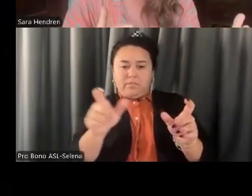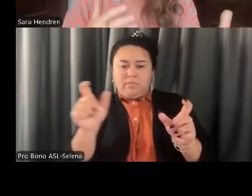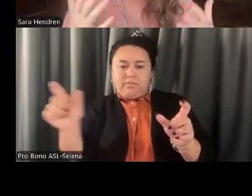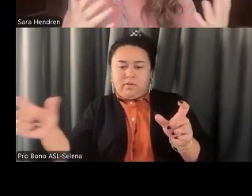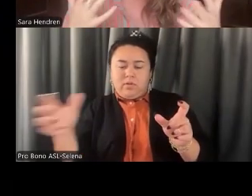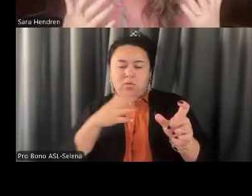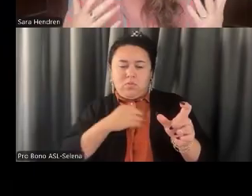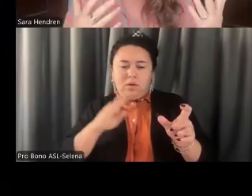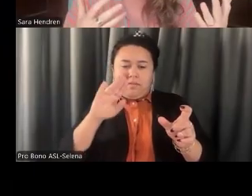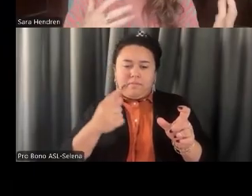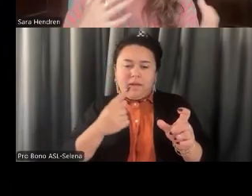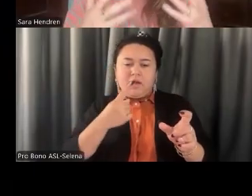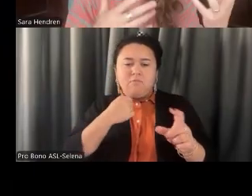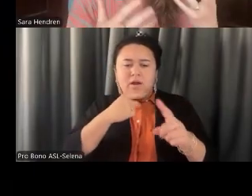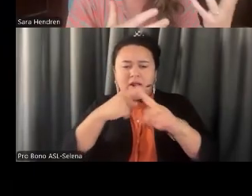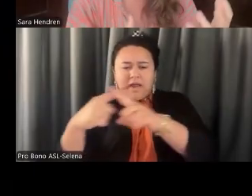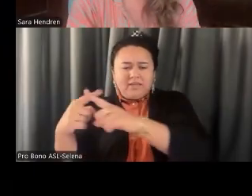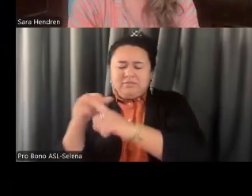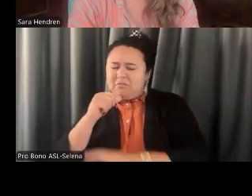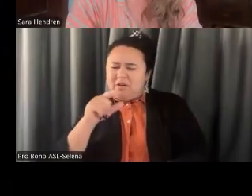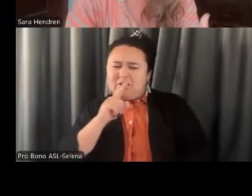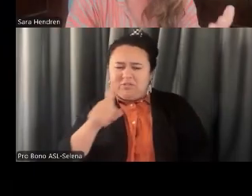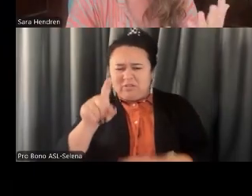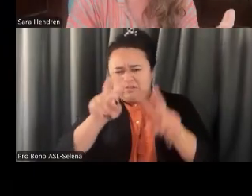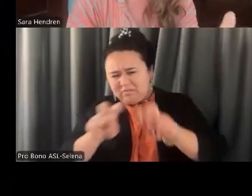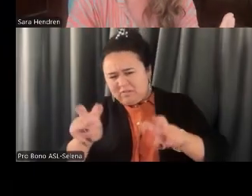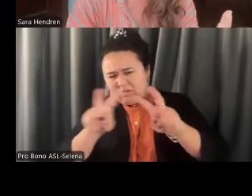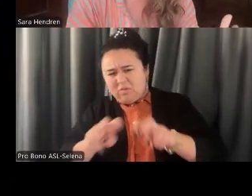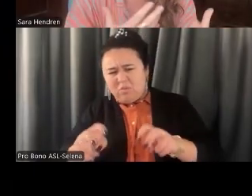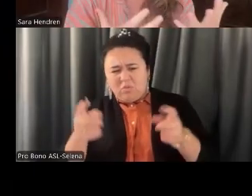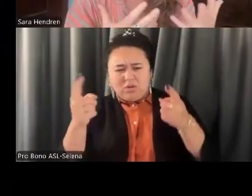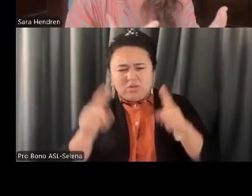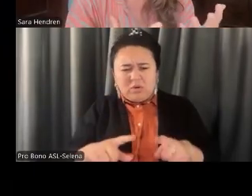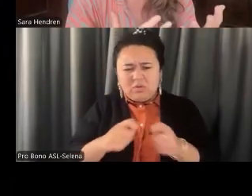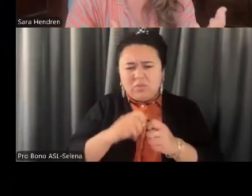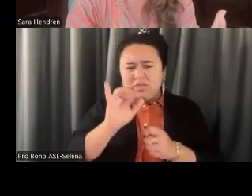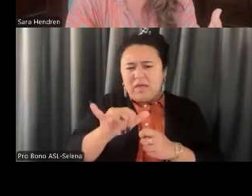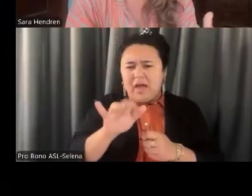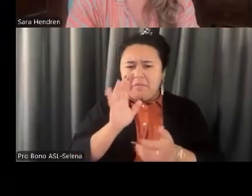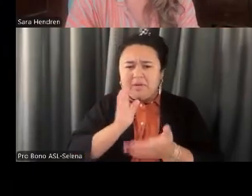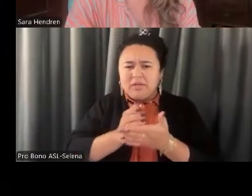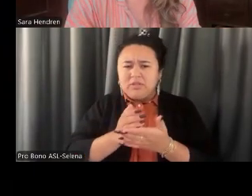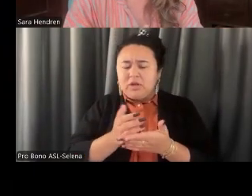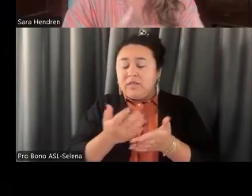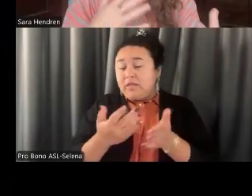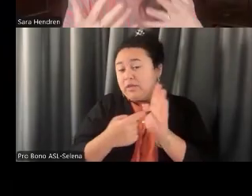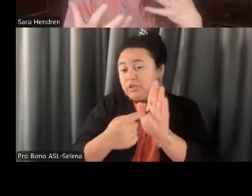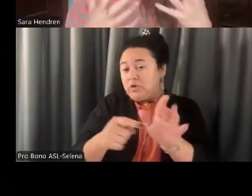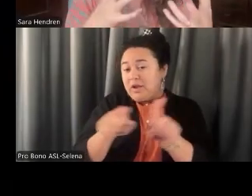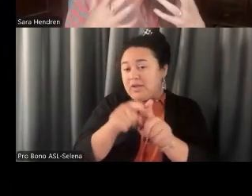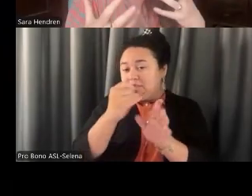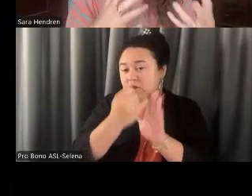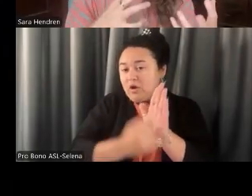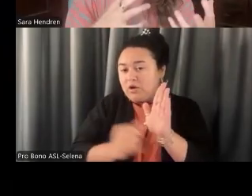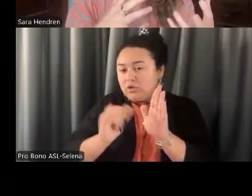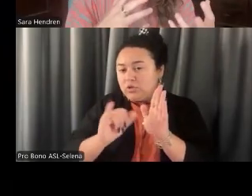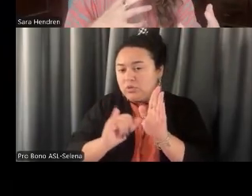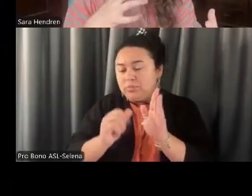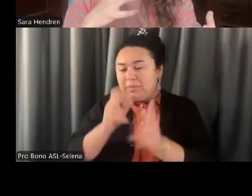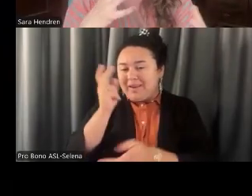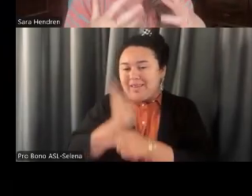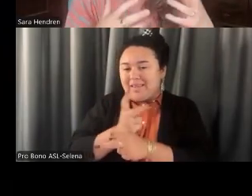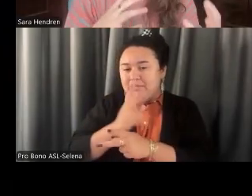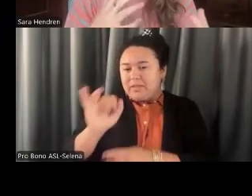and the red X, and we're not really sure. You have to dig to find out what's going on here, and it's presented as art. That it holds open that kind